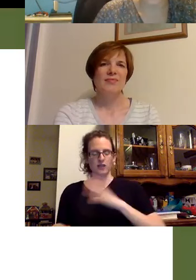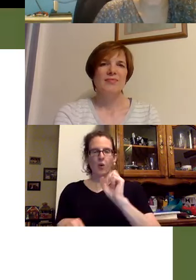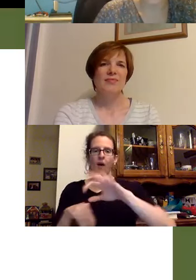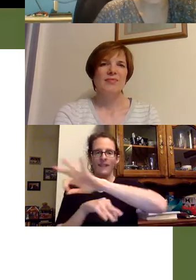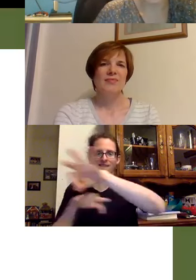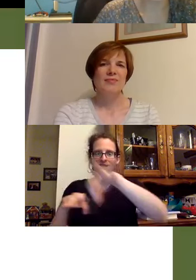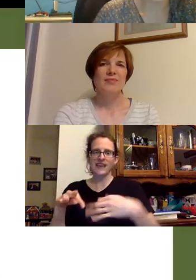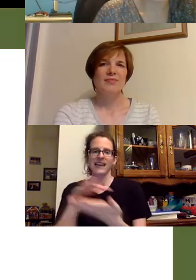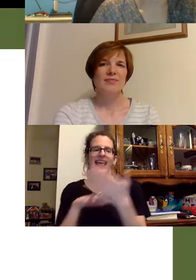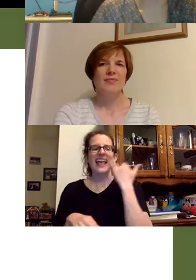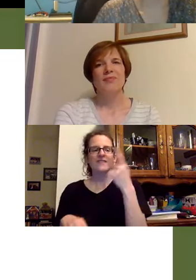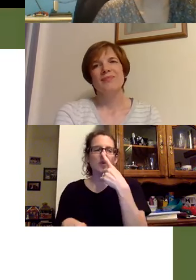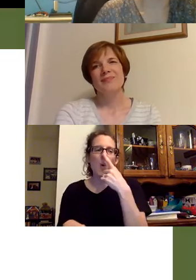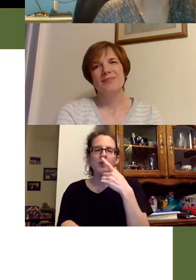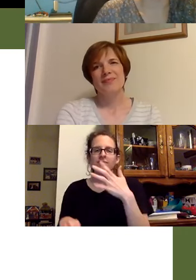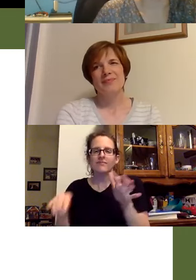you're stuffy.